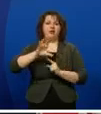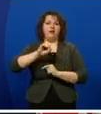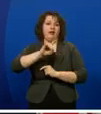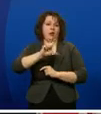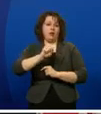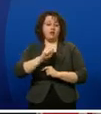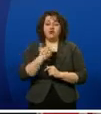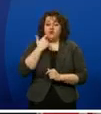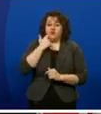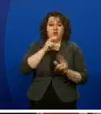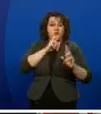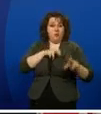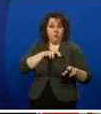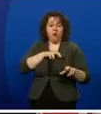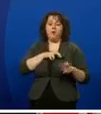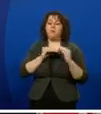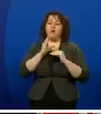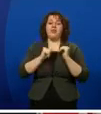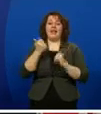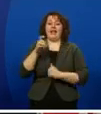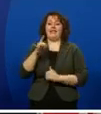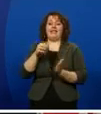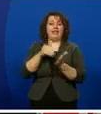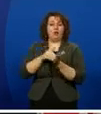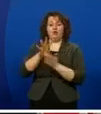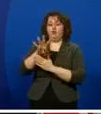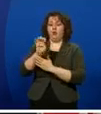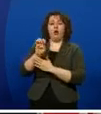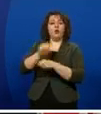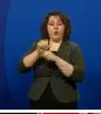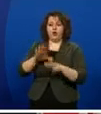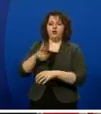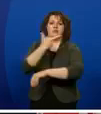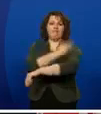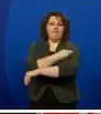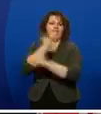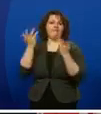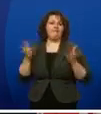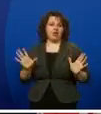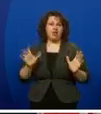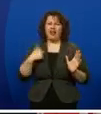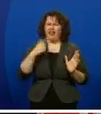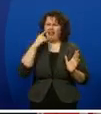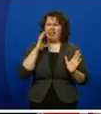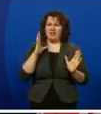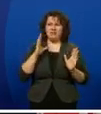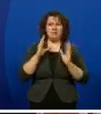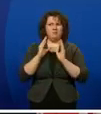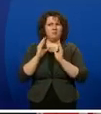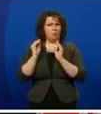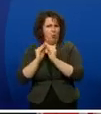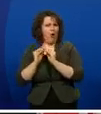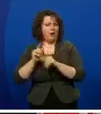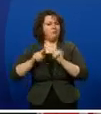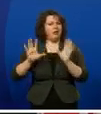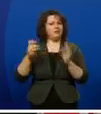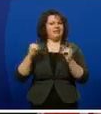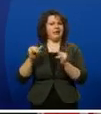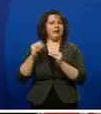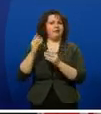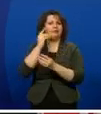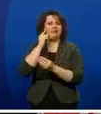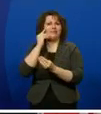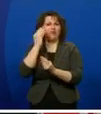our most recent report, more than 18,400 workers have been vaccinated, and we think that's actually higher, but we're still entering the